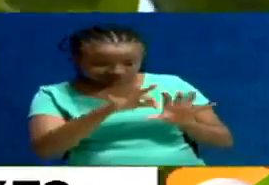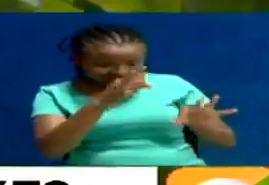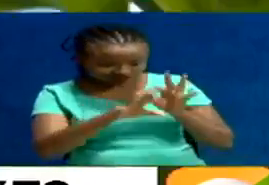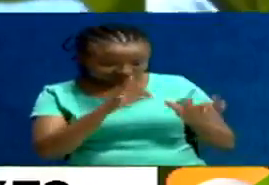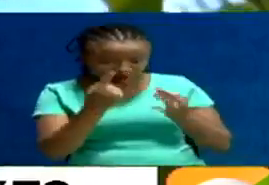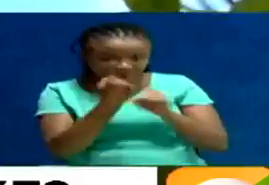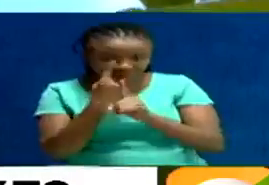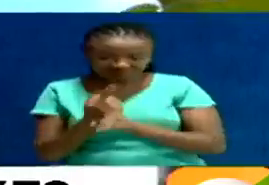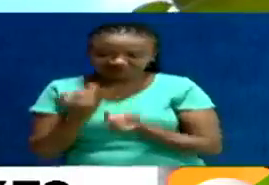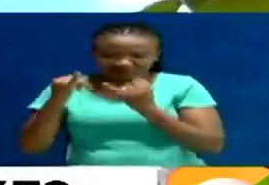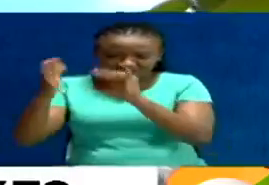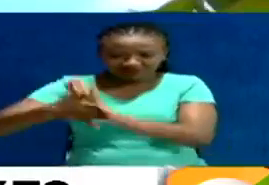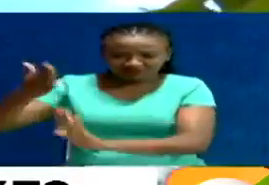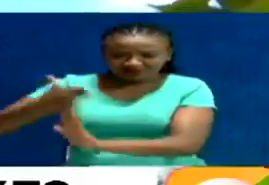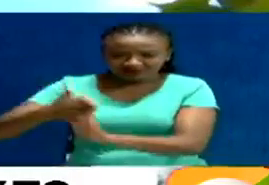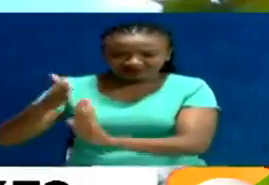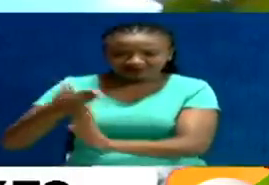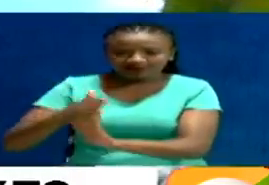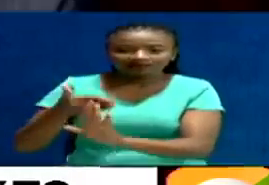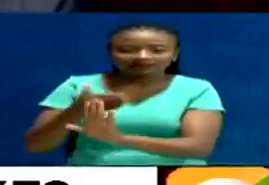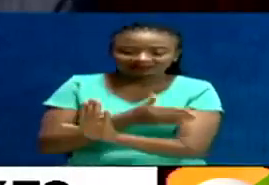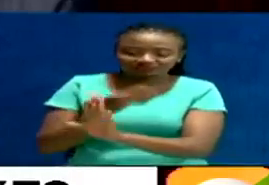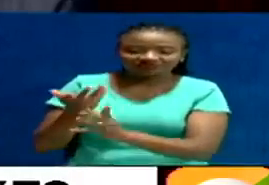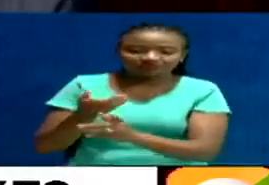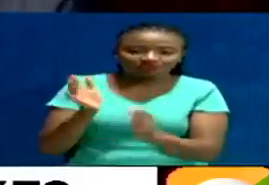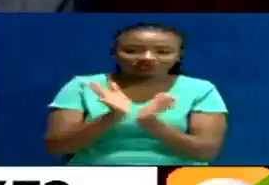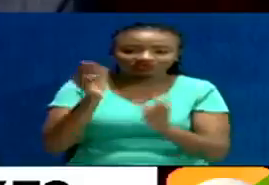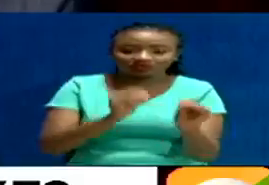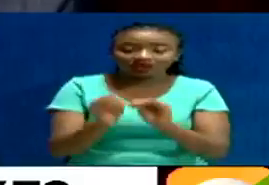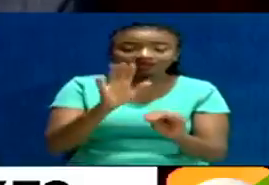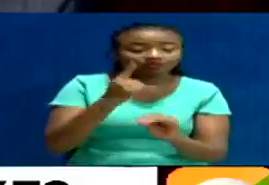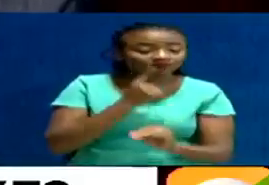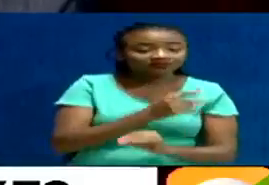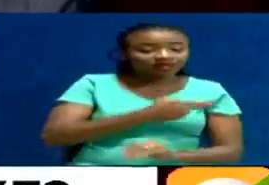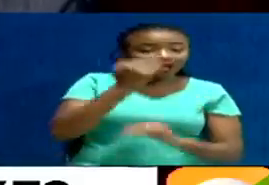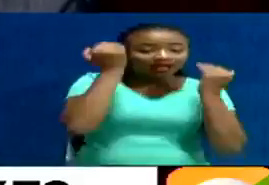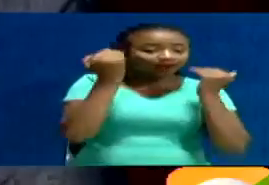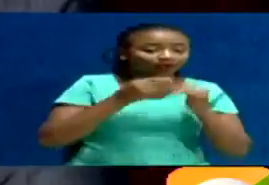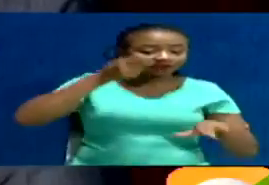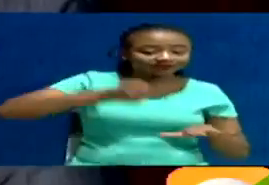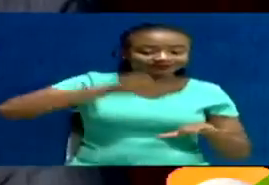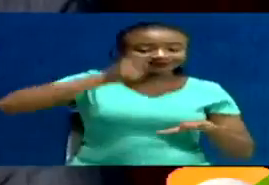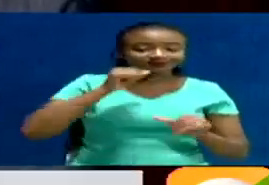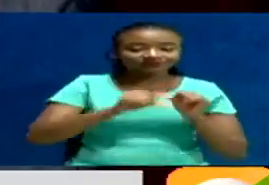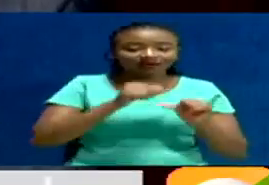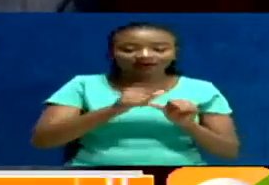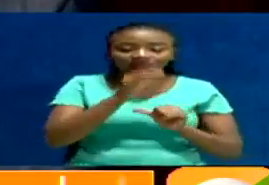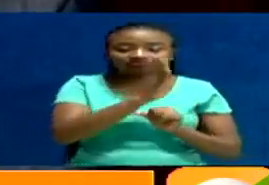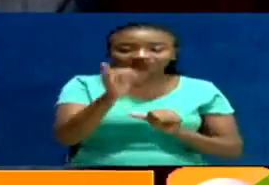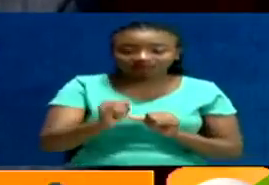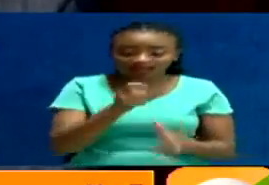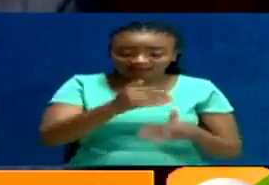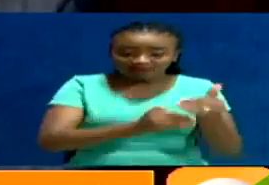reforms, given the time frame to the next general election. The court ruling regarding BBI process must be